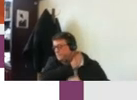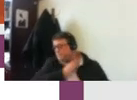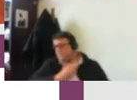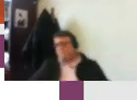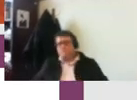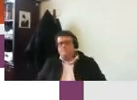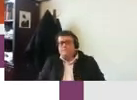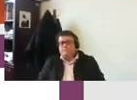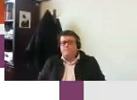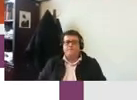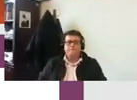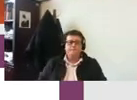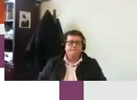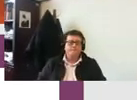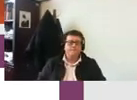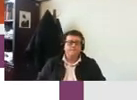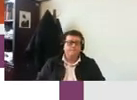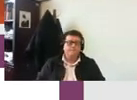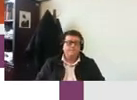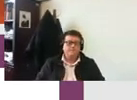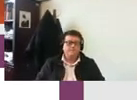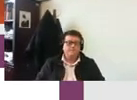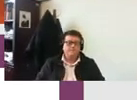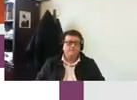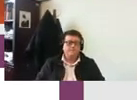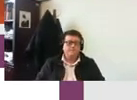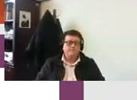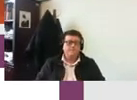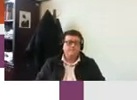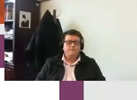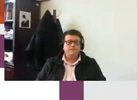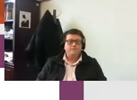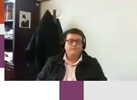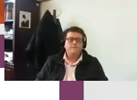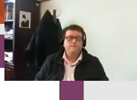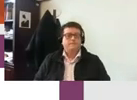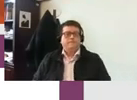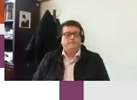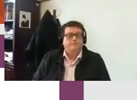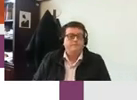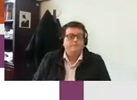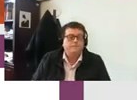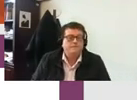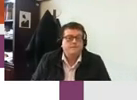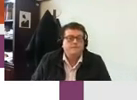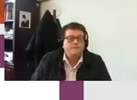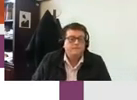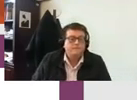these stats for you. The first question was, have you heard of the Adult Protection Act? And